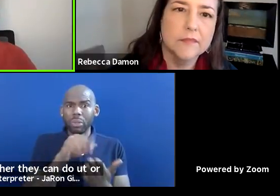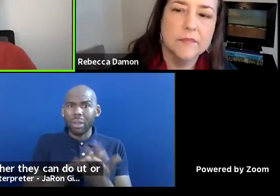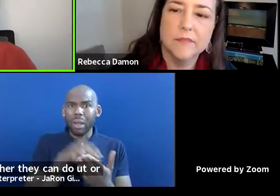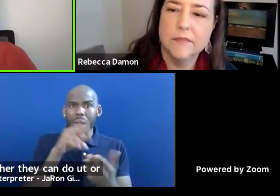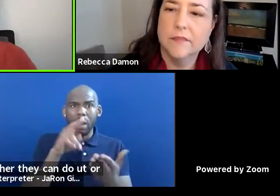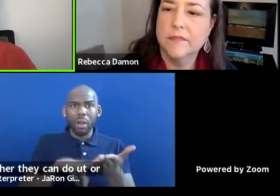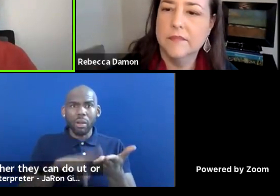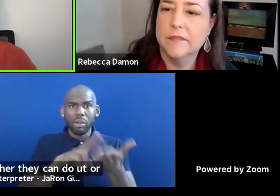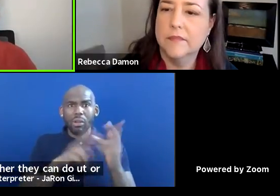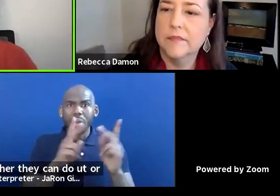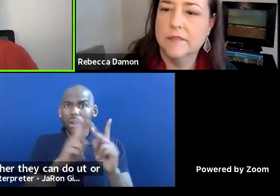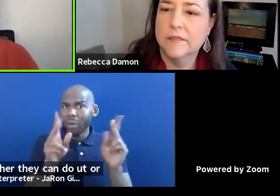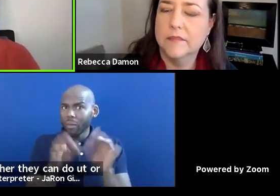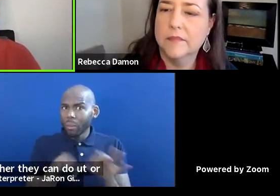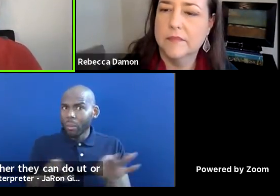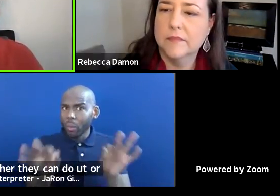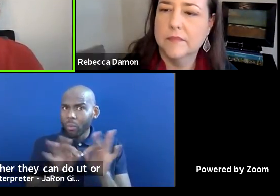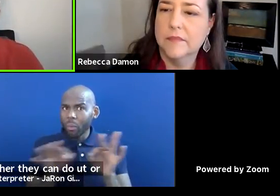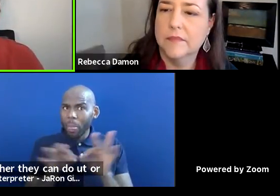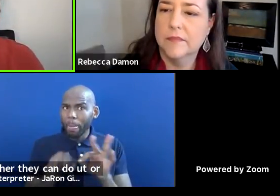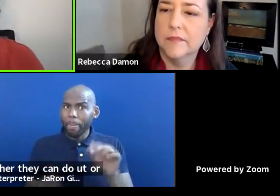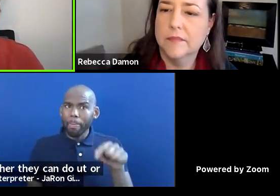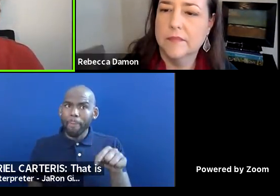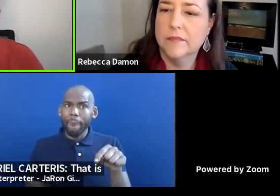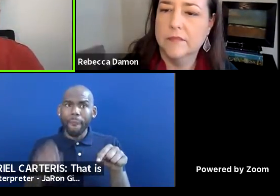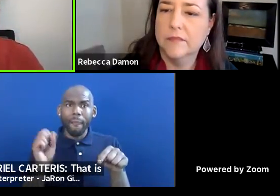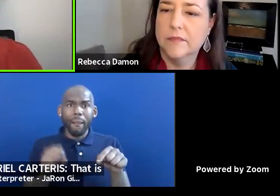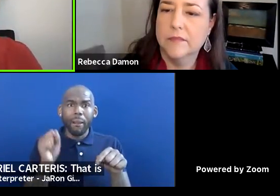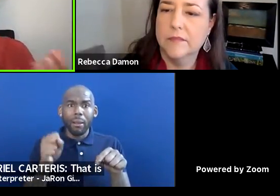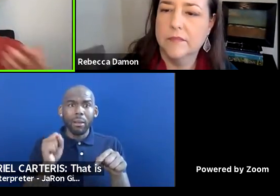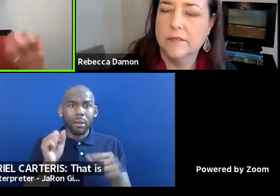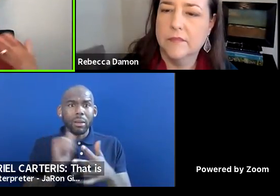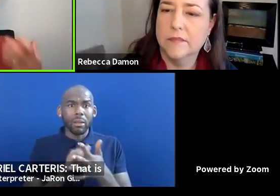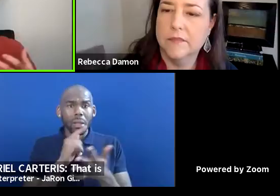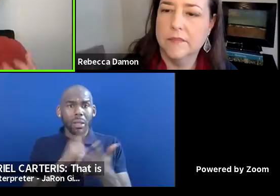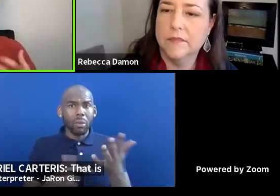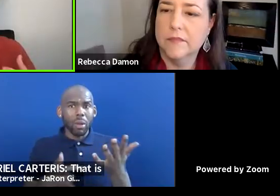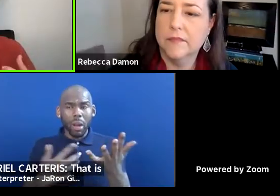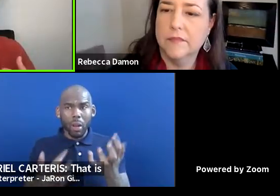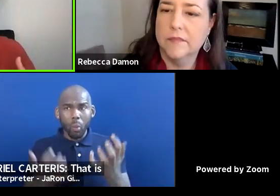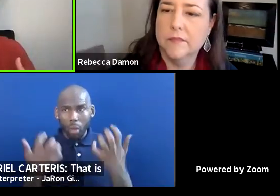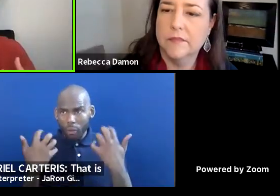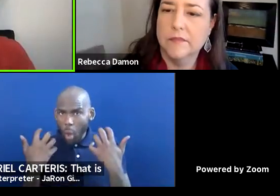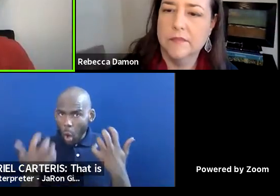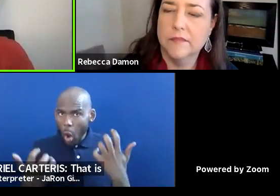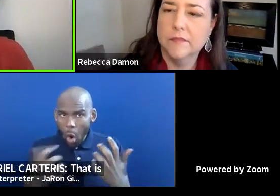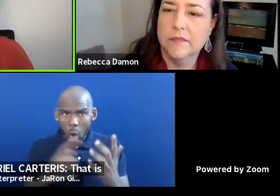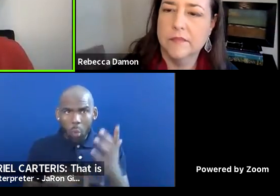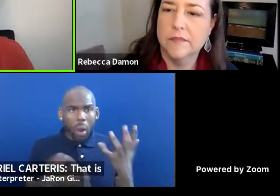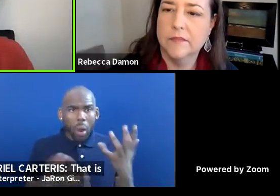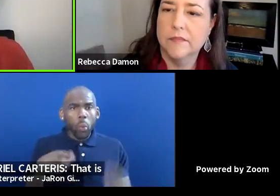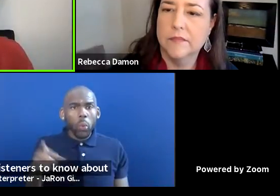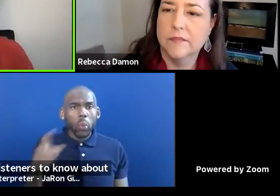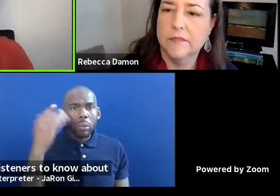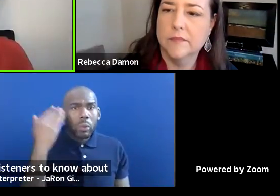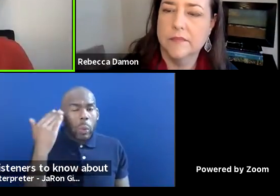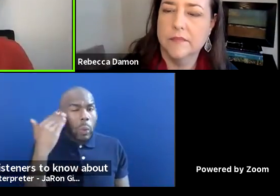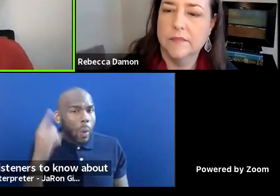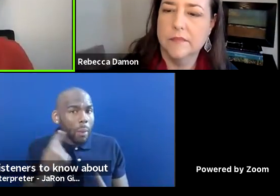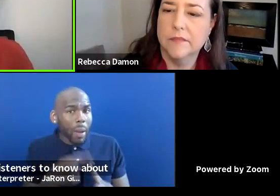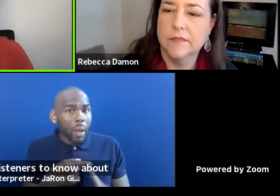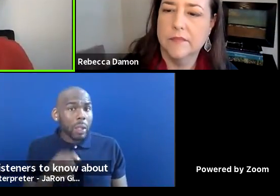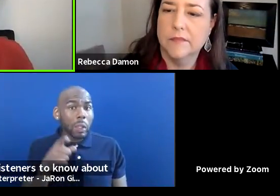Yes, and that's really what I wanted the audience listeners to know about, is